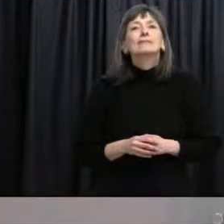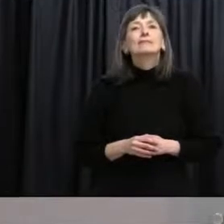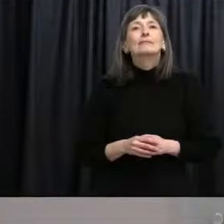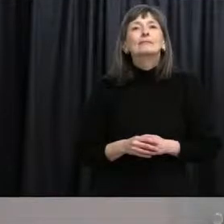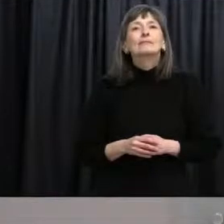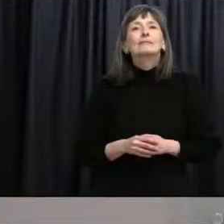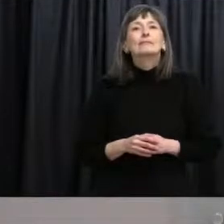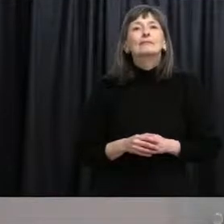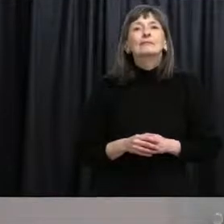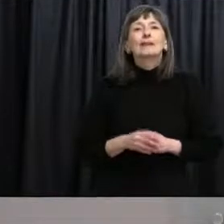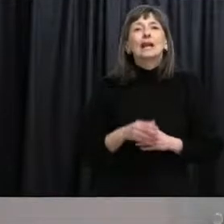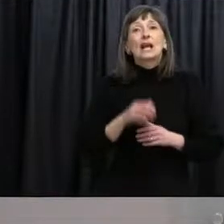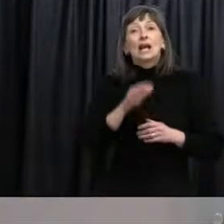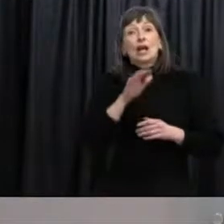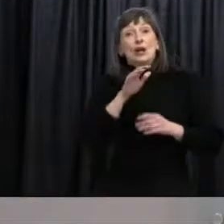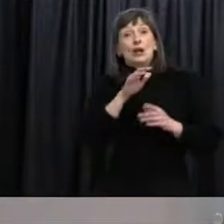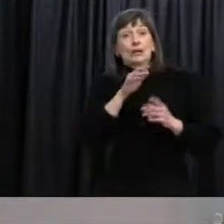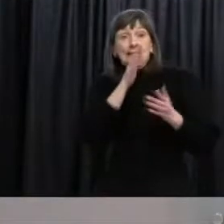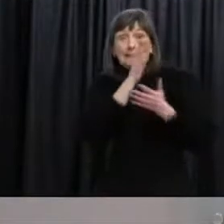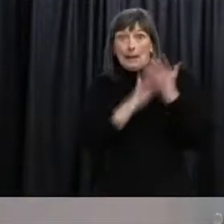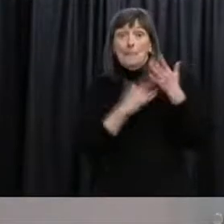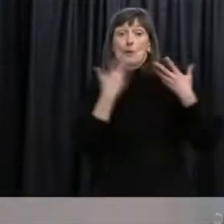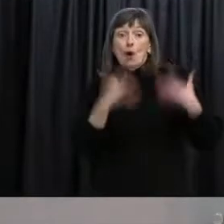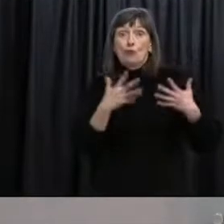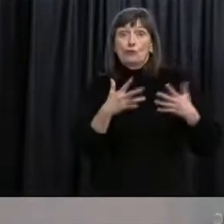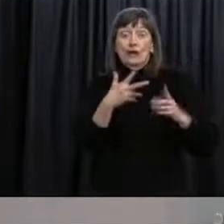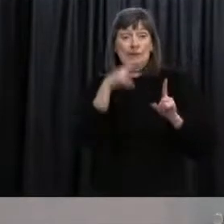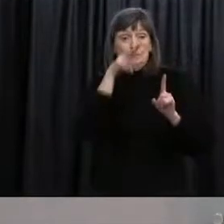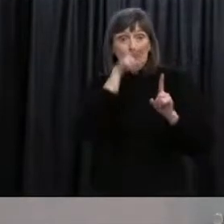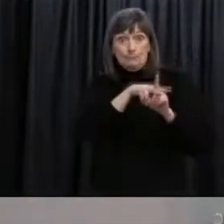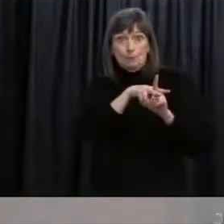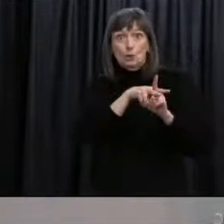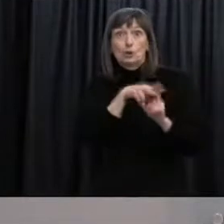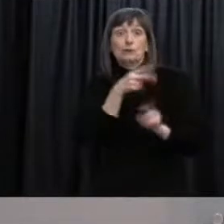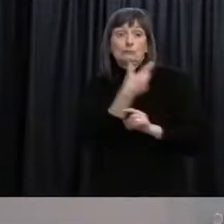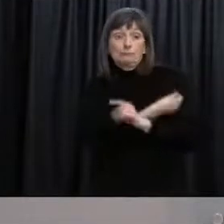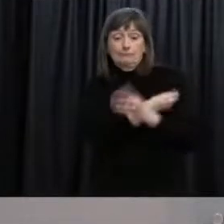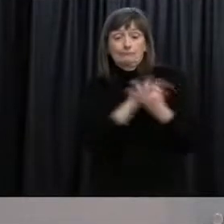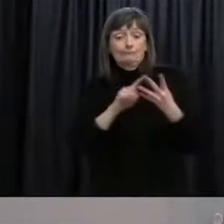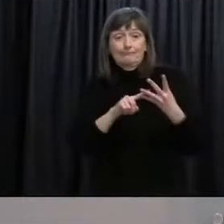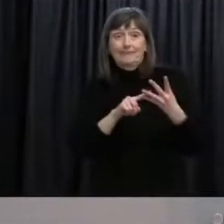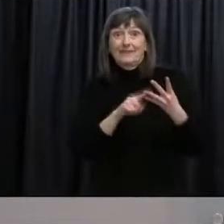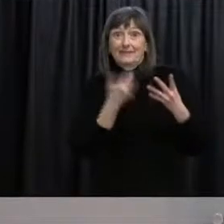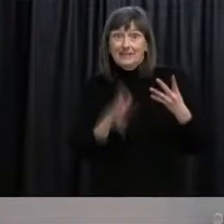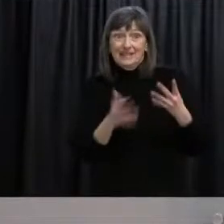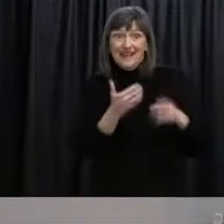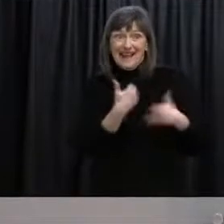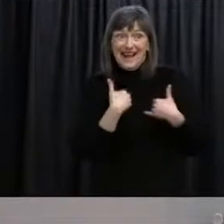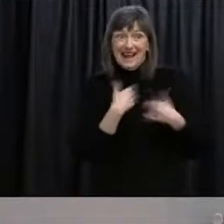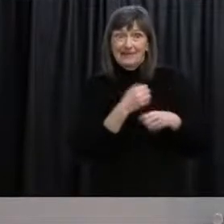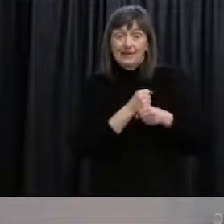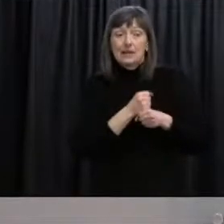AstraZeneca appointment has been put on pause? And do you happen to know how many people could be